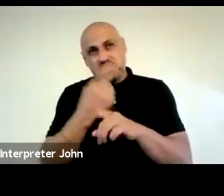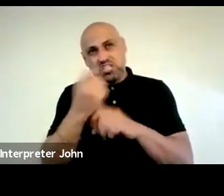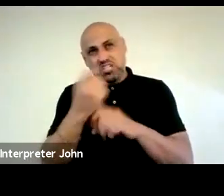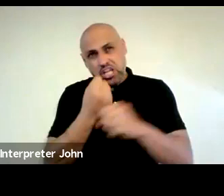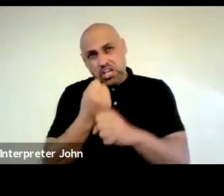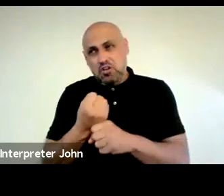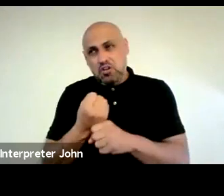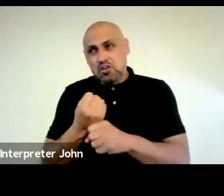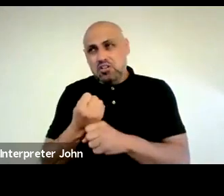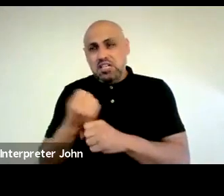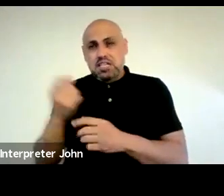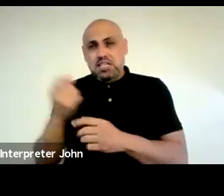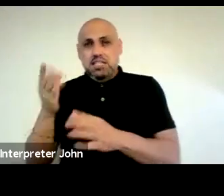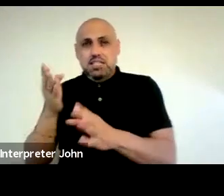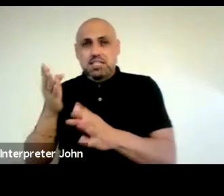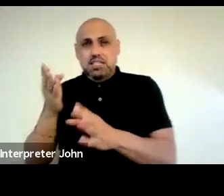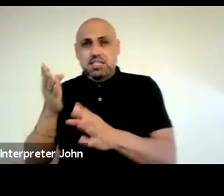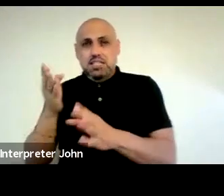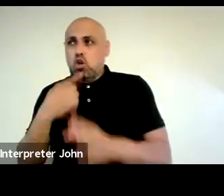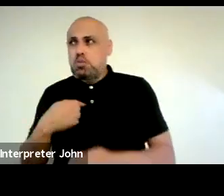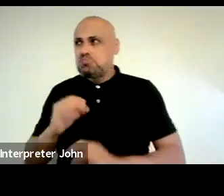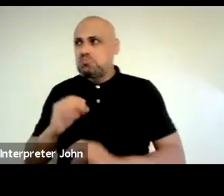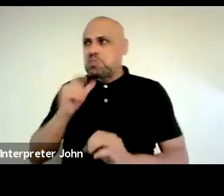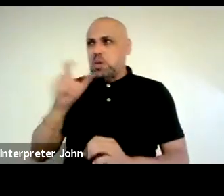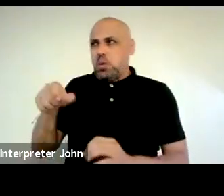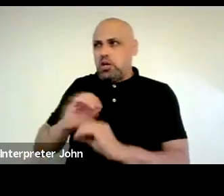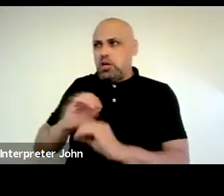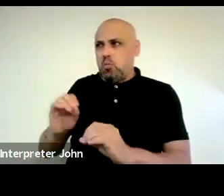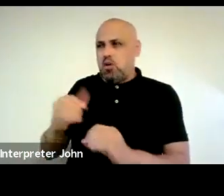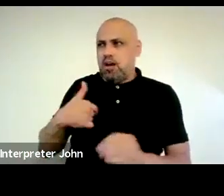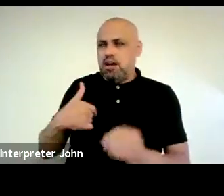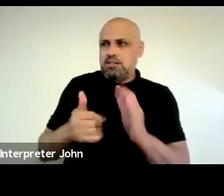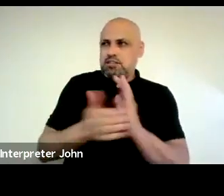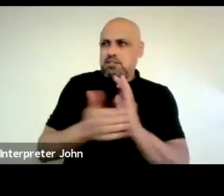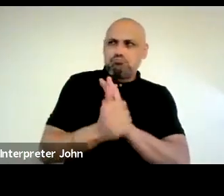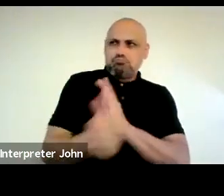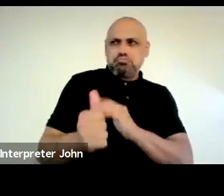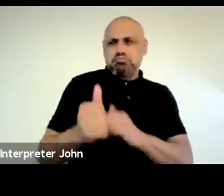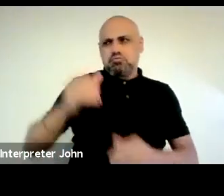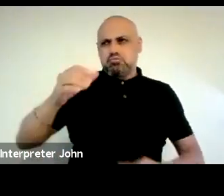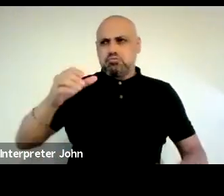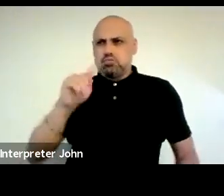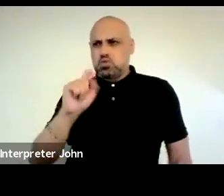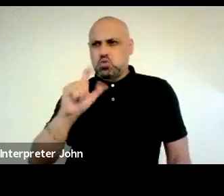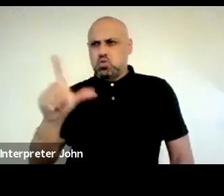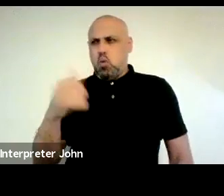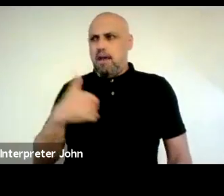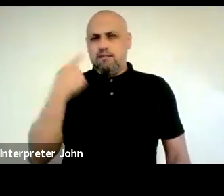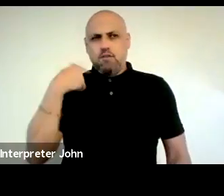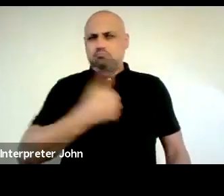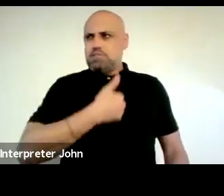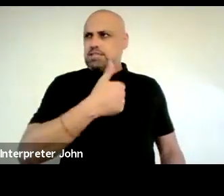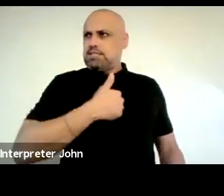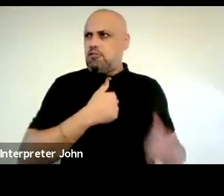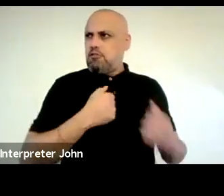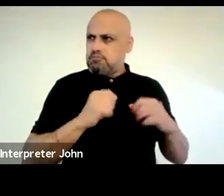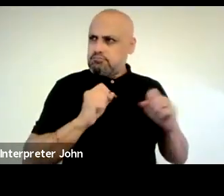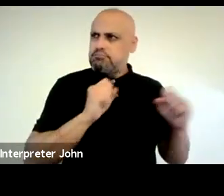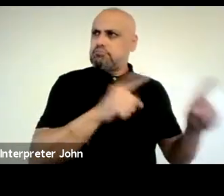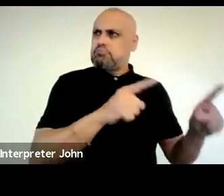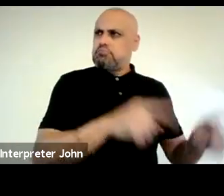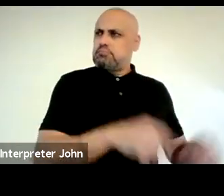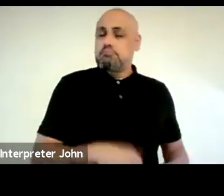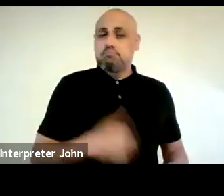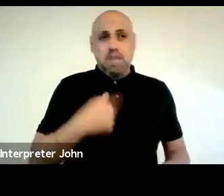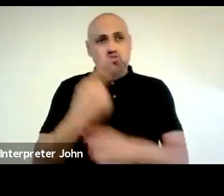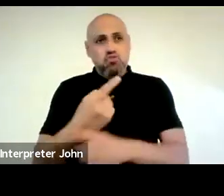need him anymore. I was equipped with the tools to go out on my own, and he was right. I was. If OCD